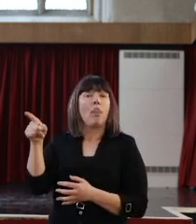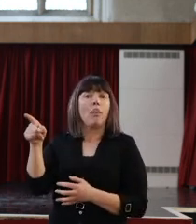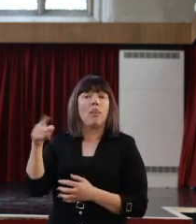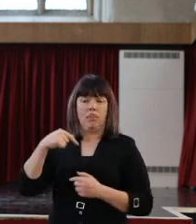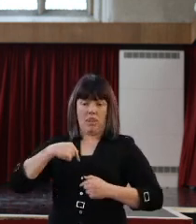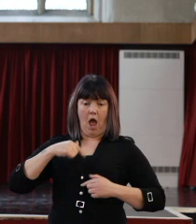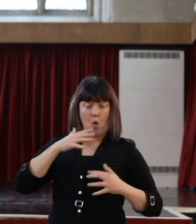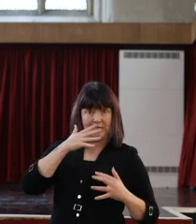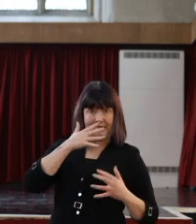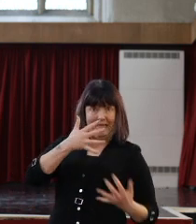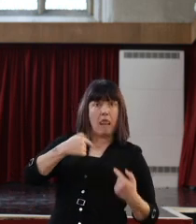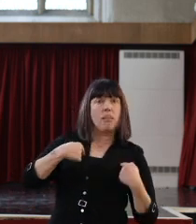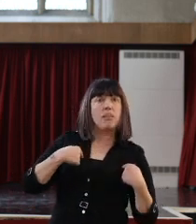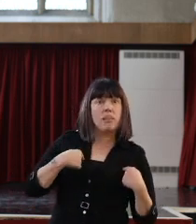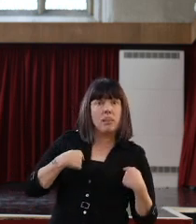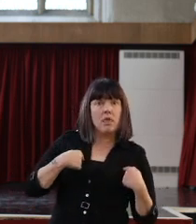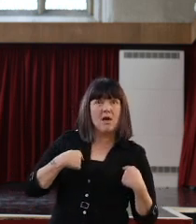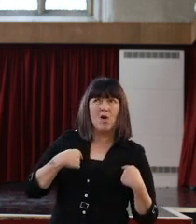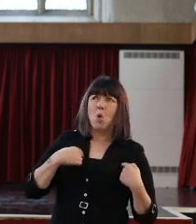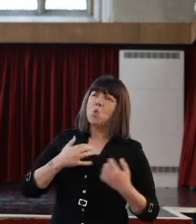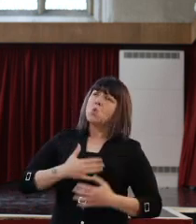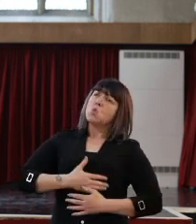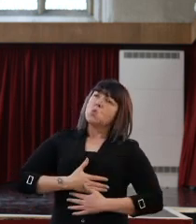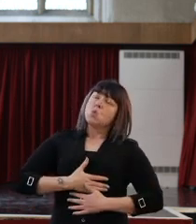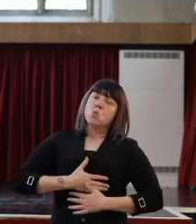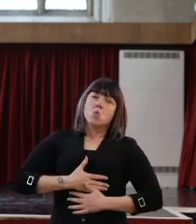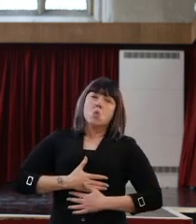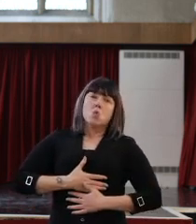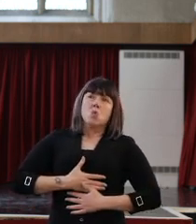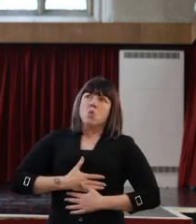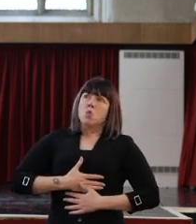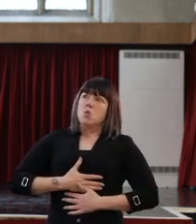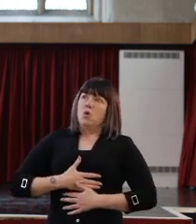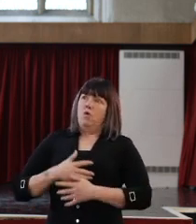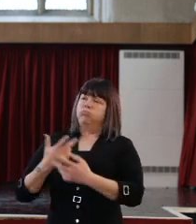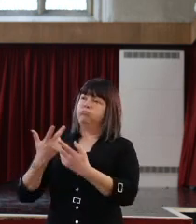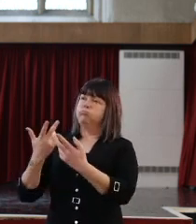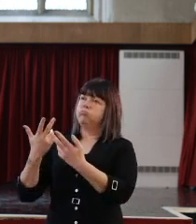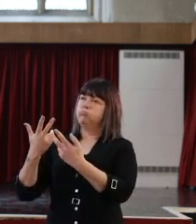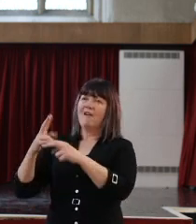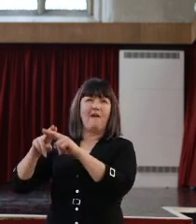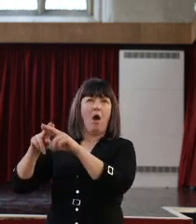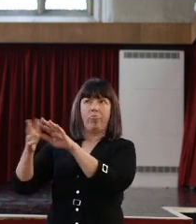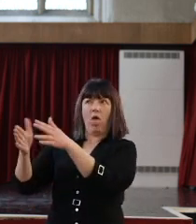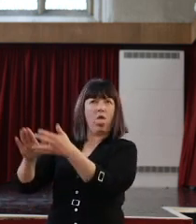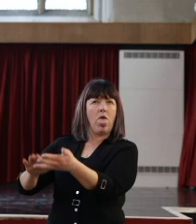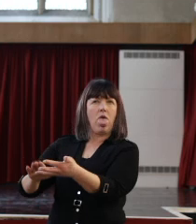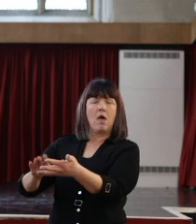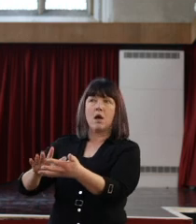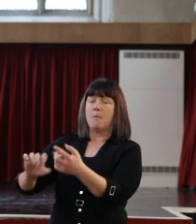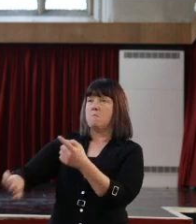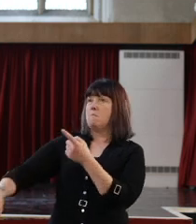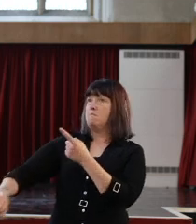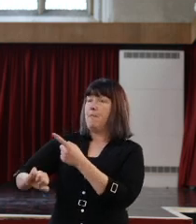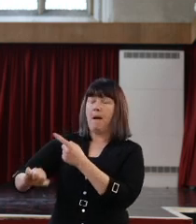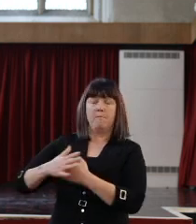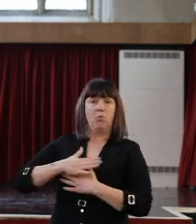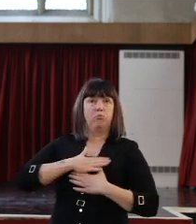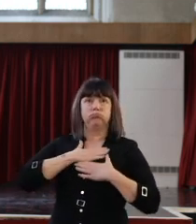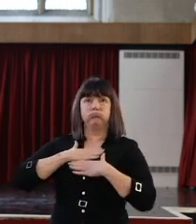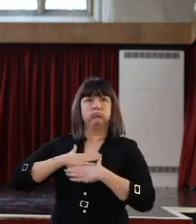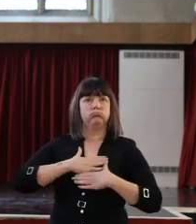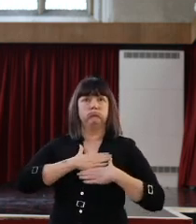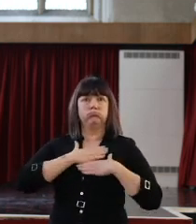a hugely devastating, scarring experience, but no one talked about trauma or mental health back then. There